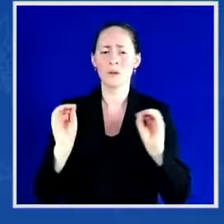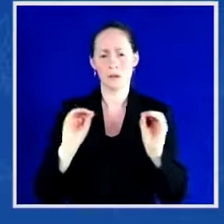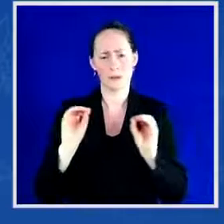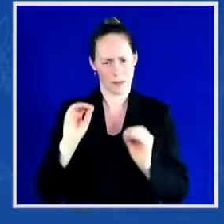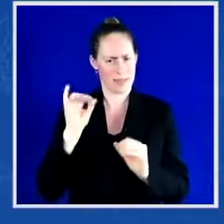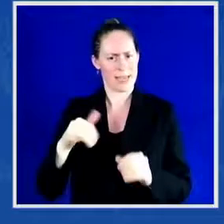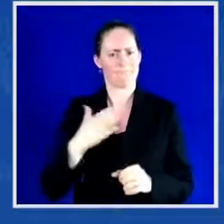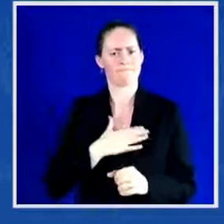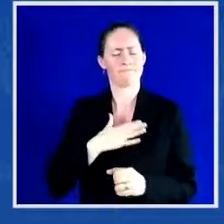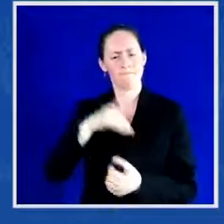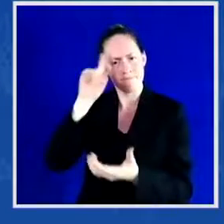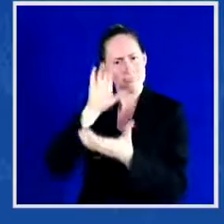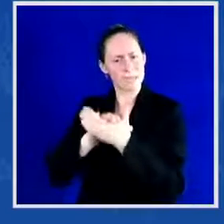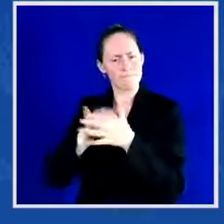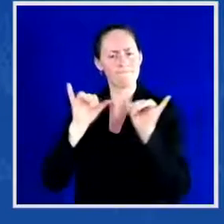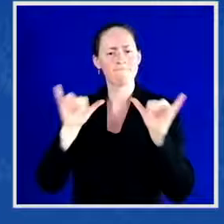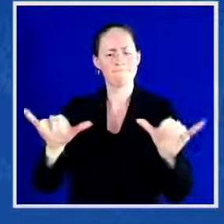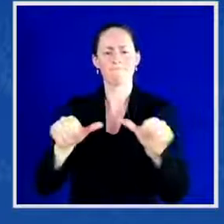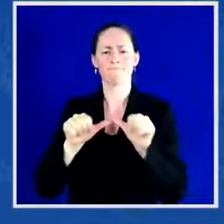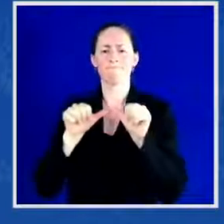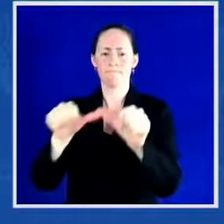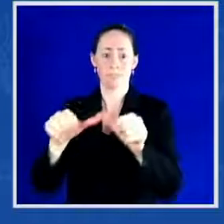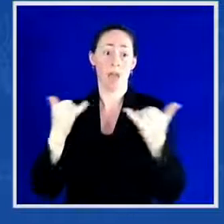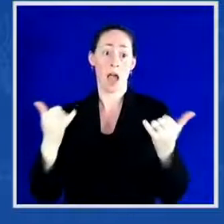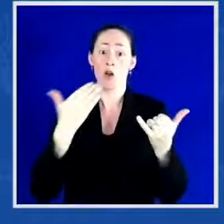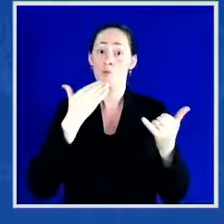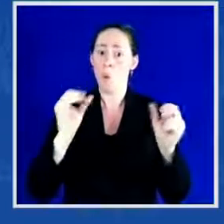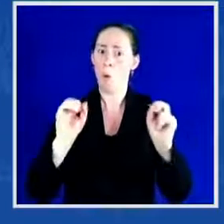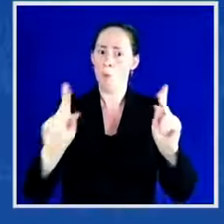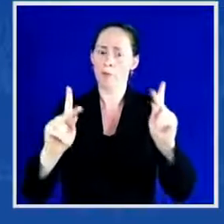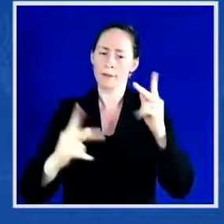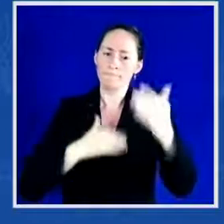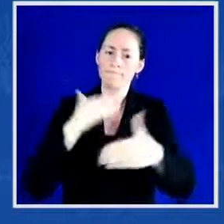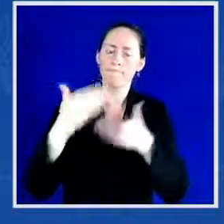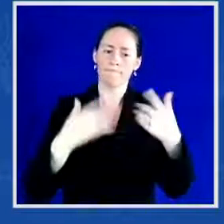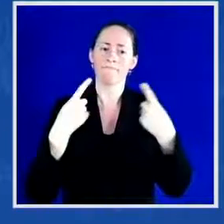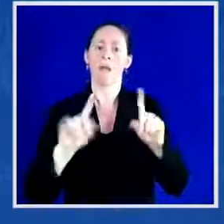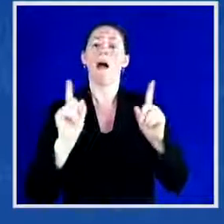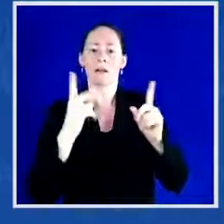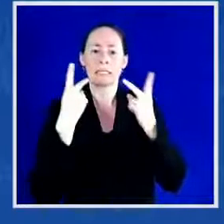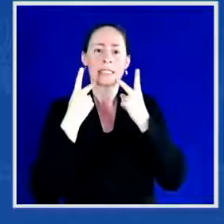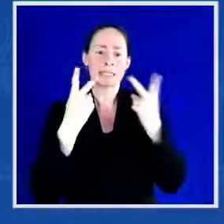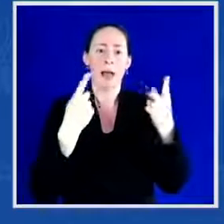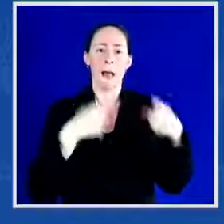opportunity to make progress, and I'm committed to working for it. I want